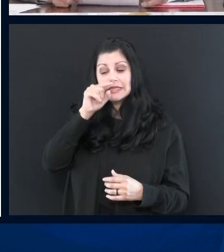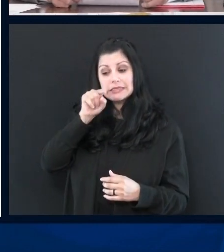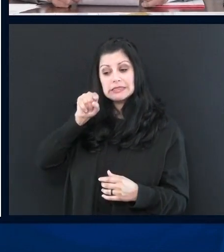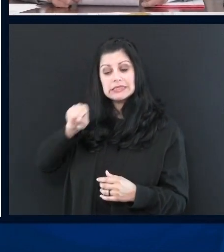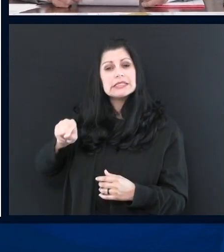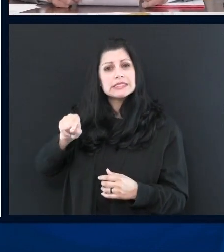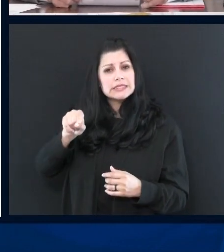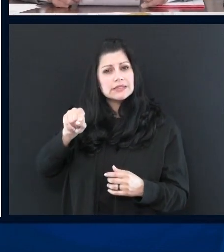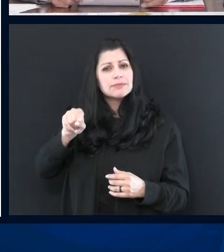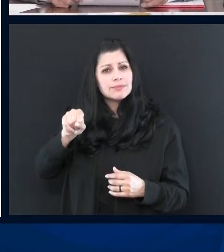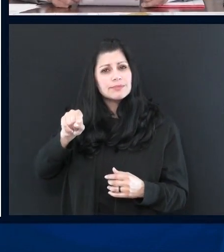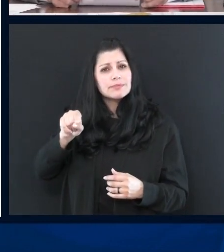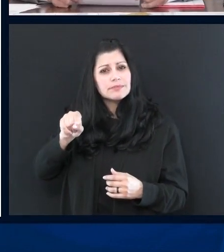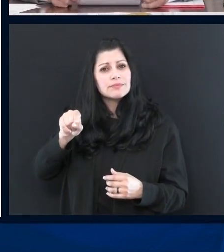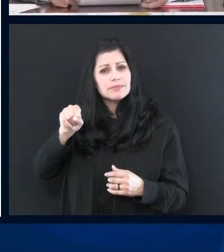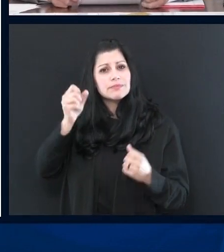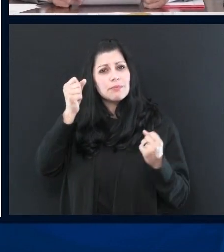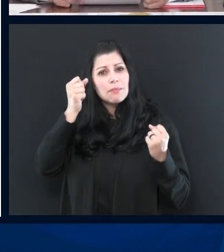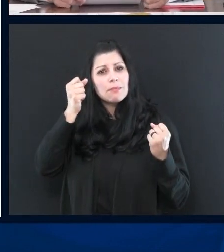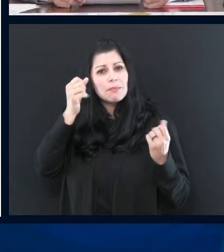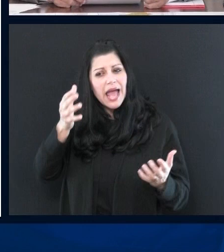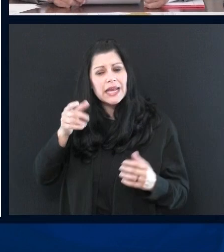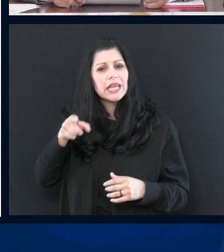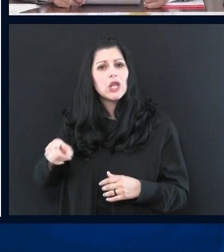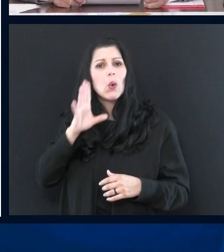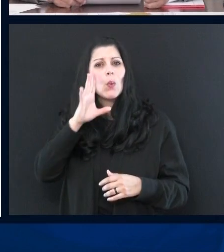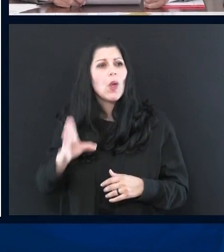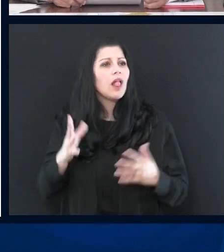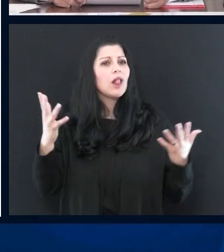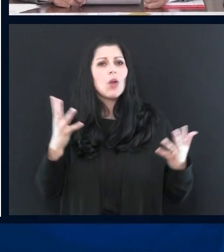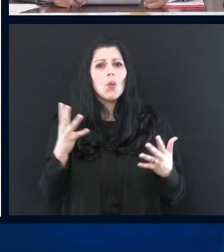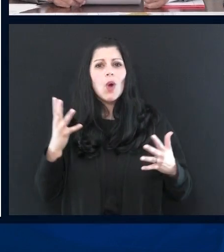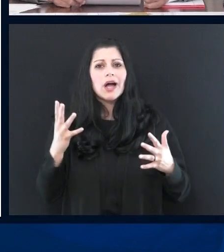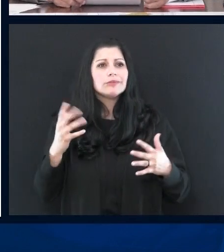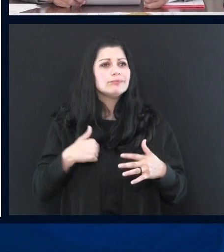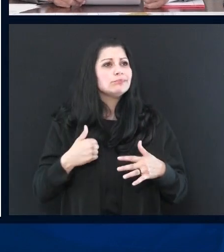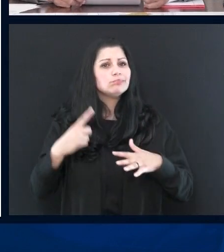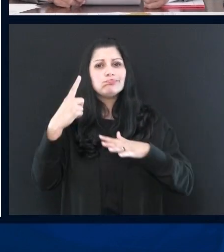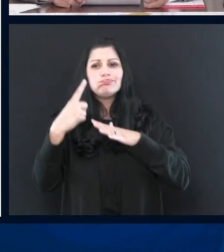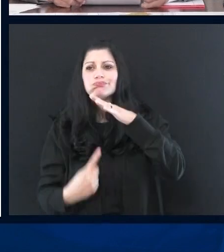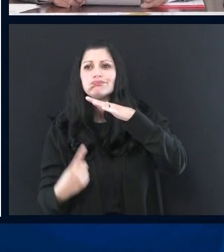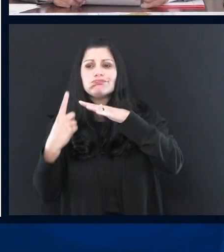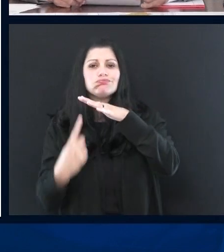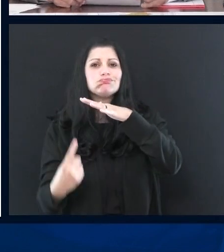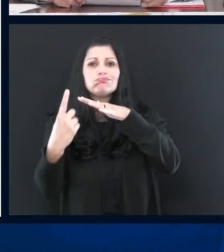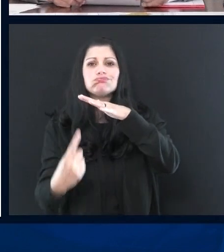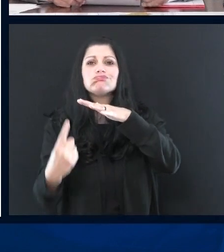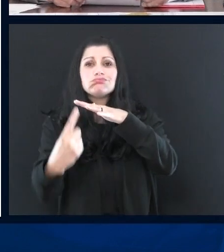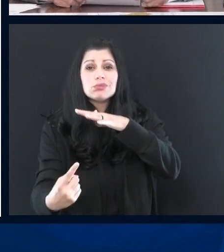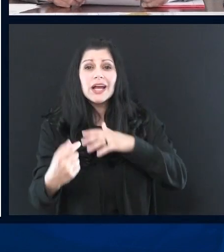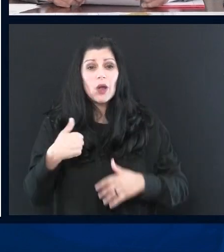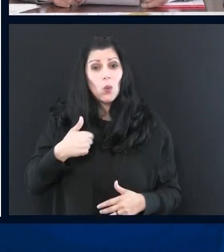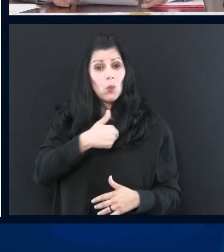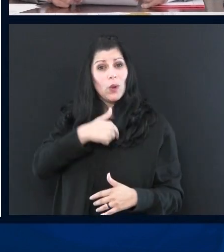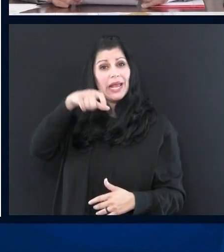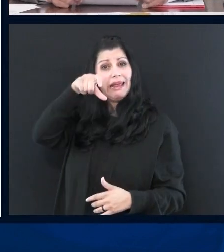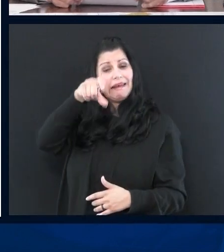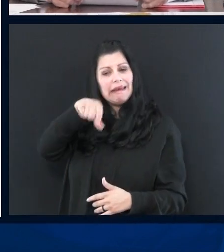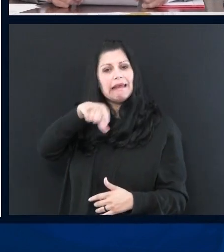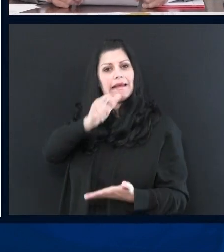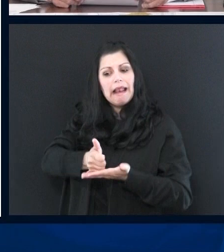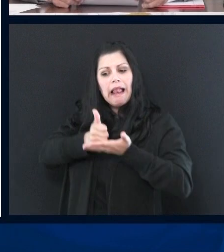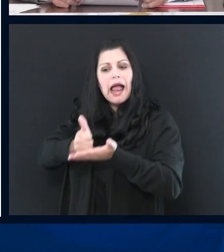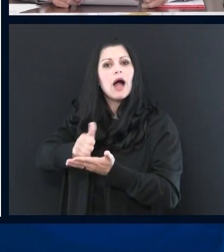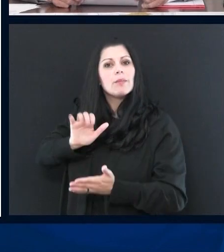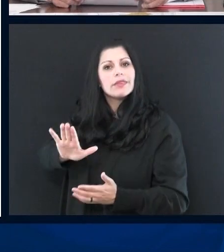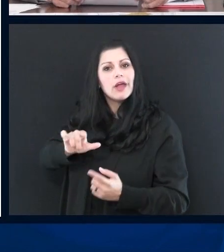so many kids are apt to fall through the cracks. I can't tell you the need for our special needs kids and